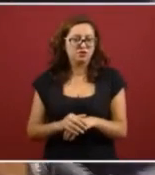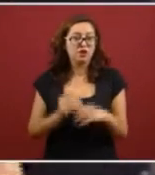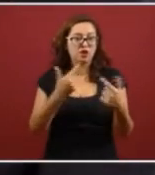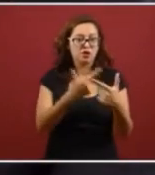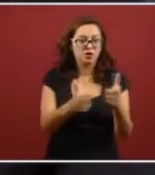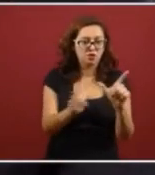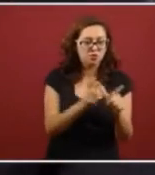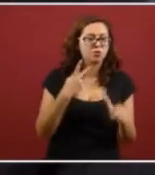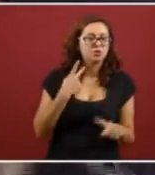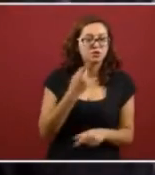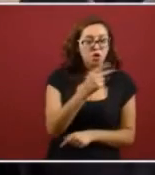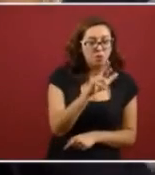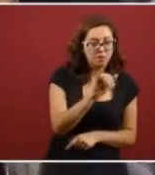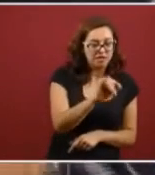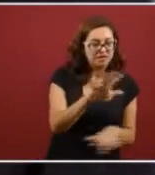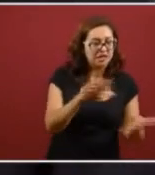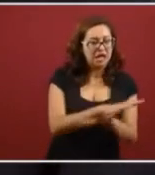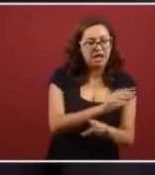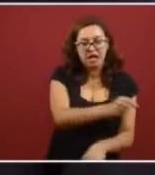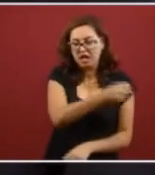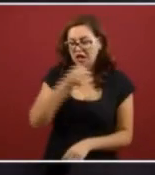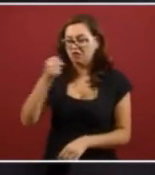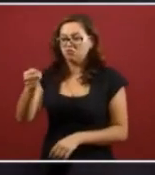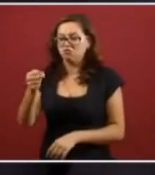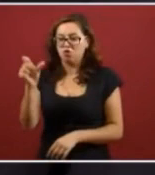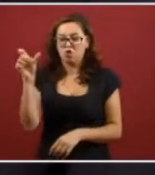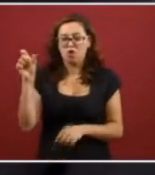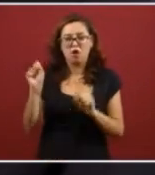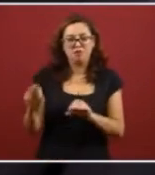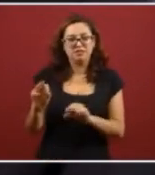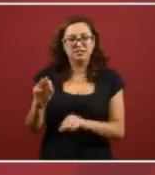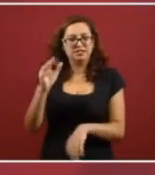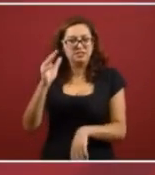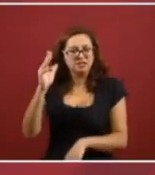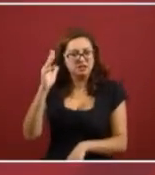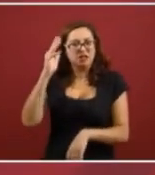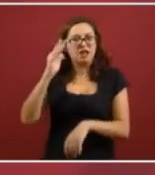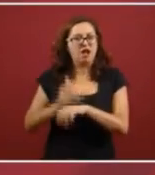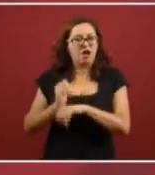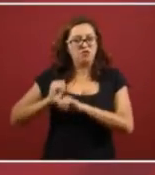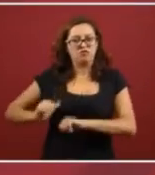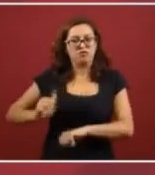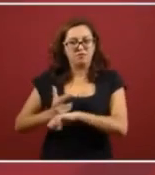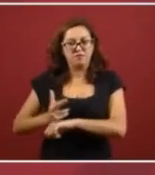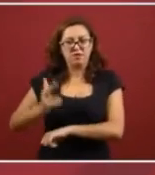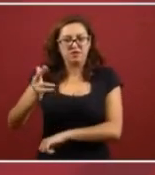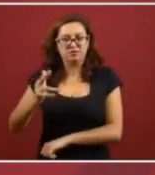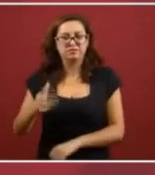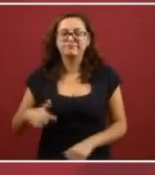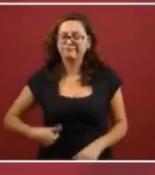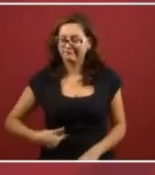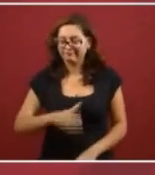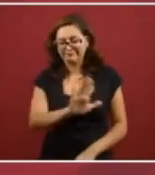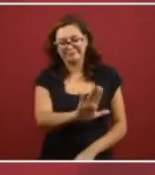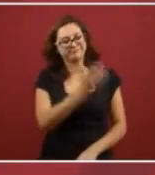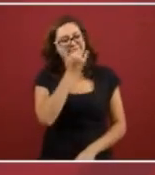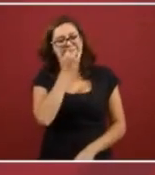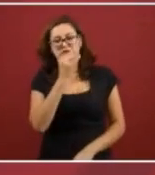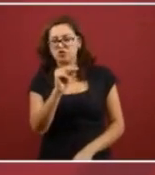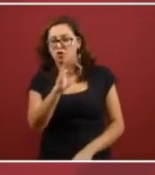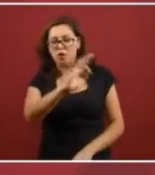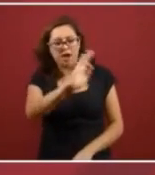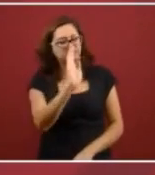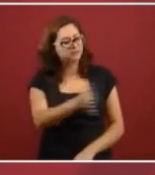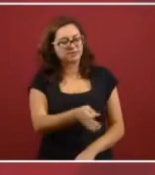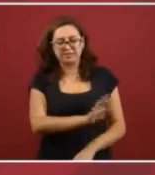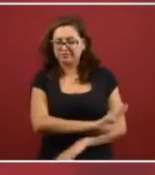gobierno official of government at that time y no acepté and I did not accept el